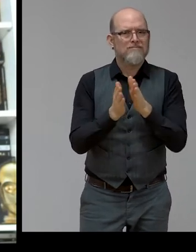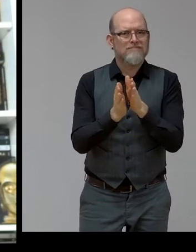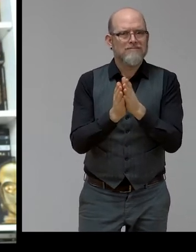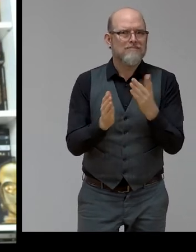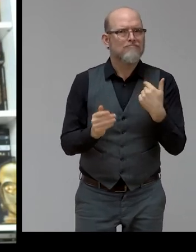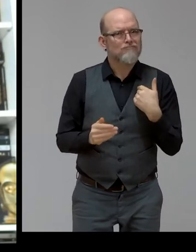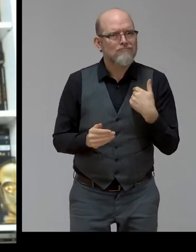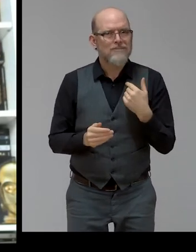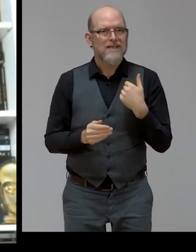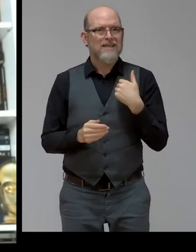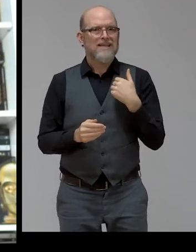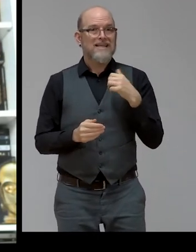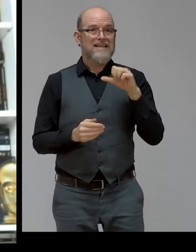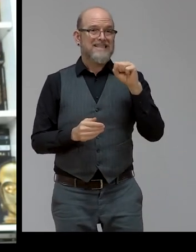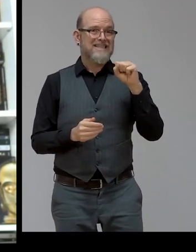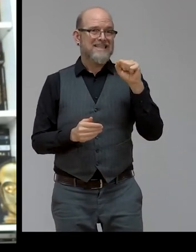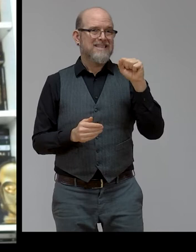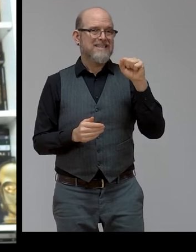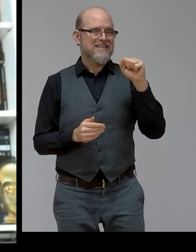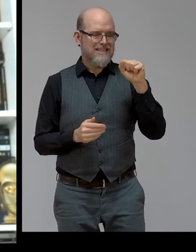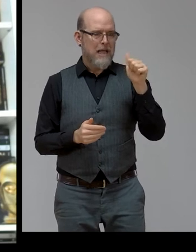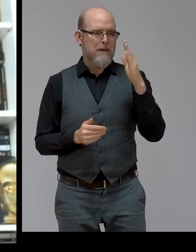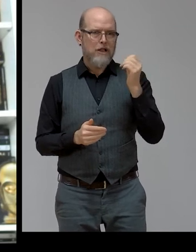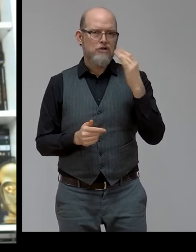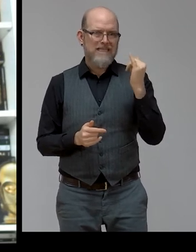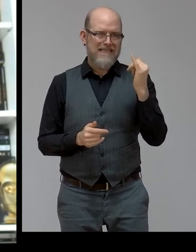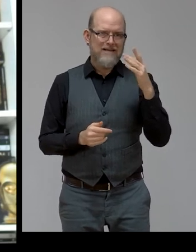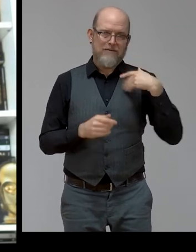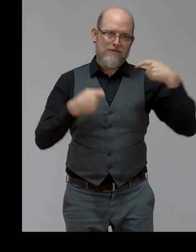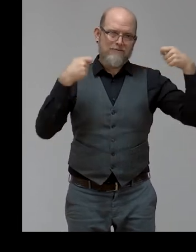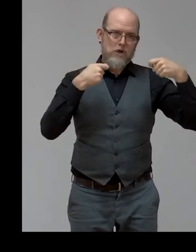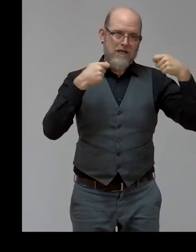our grantees. I will share my screen right now.